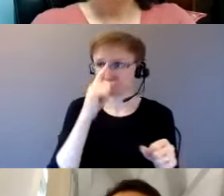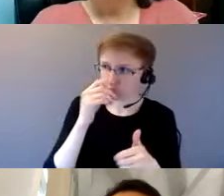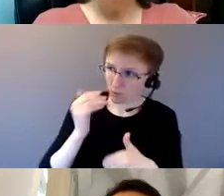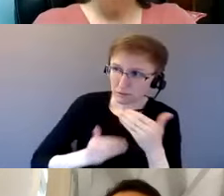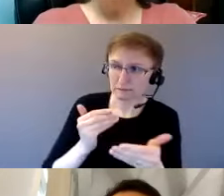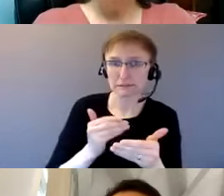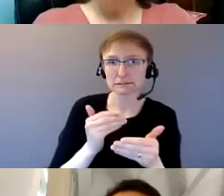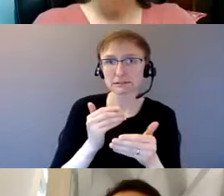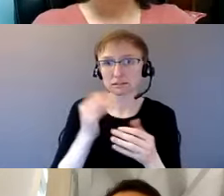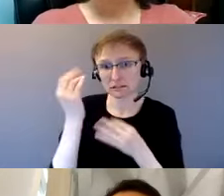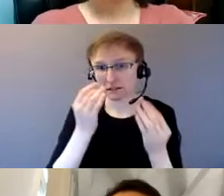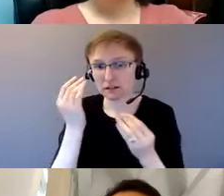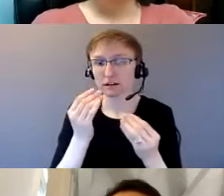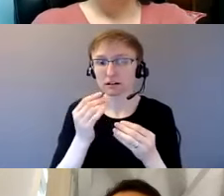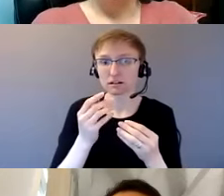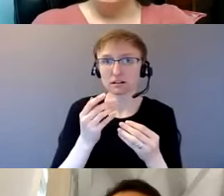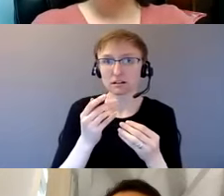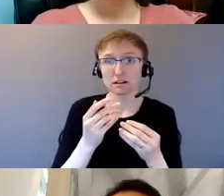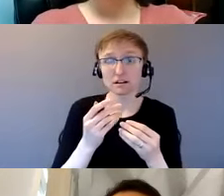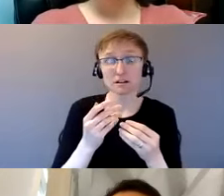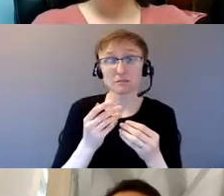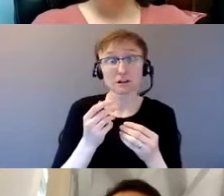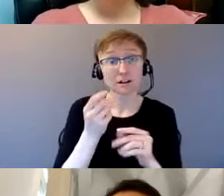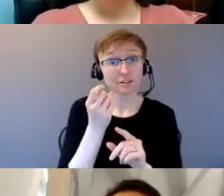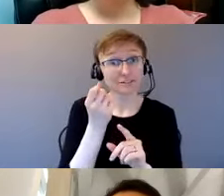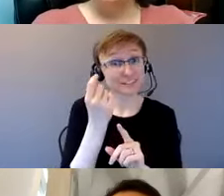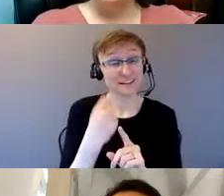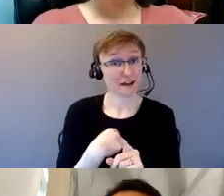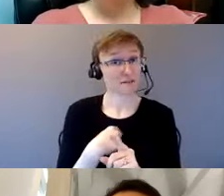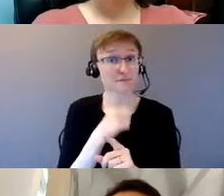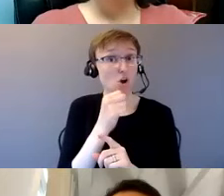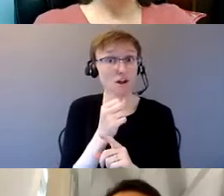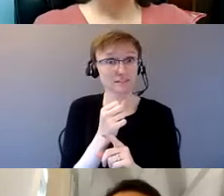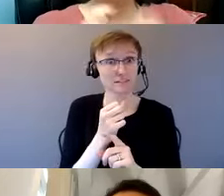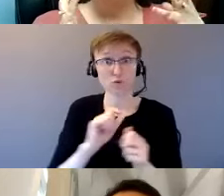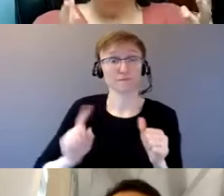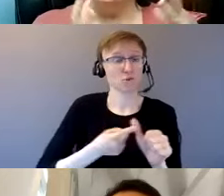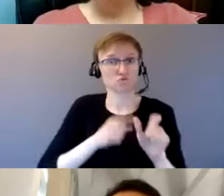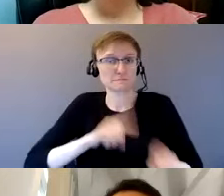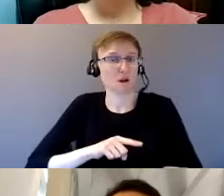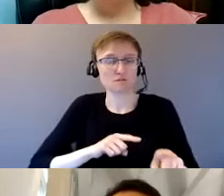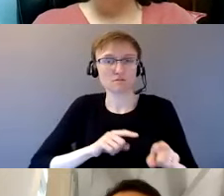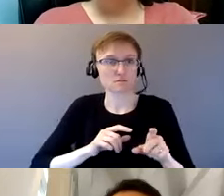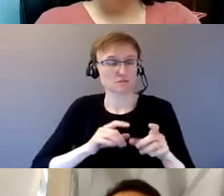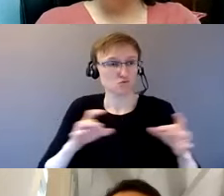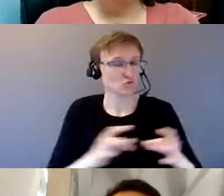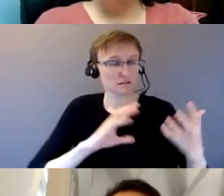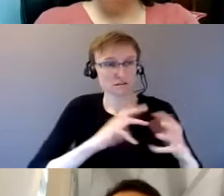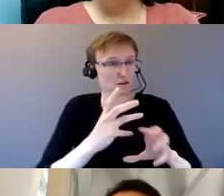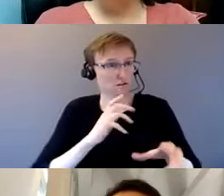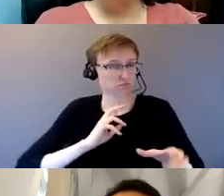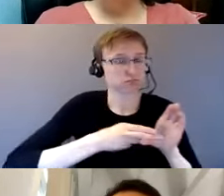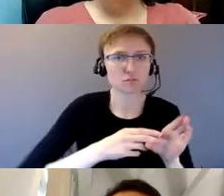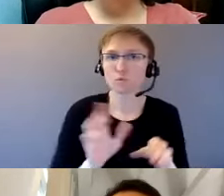but I'm not a crisis provider. I don't deal with the crisis. I sort of deal with okay, we've exhausted all of